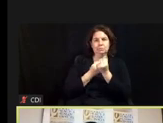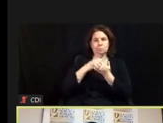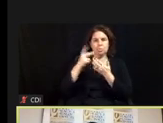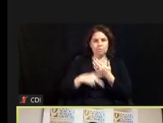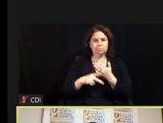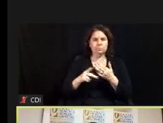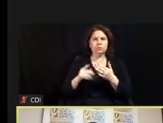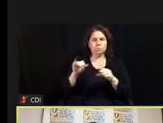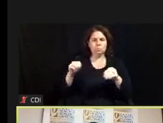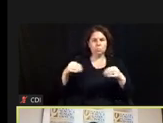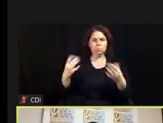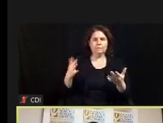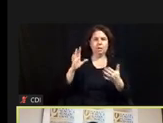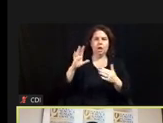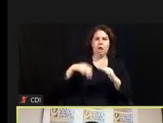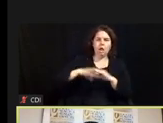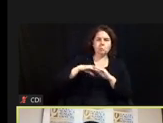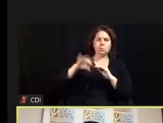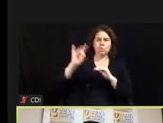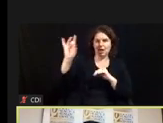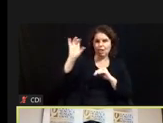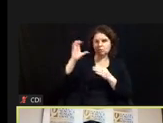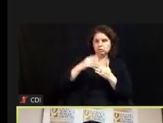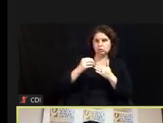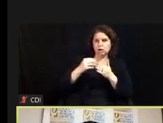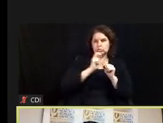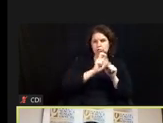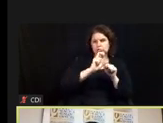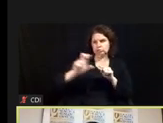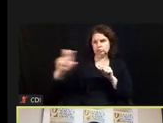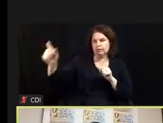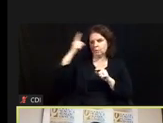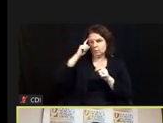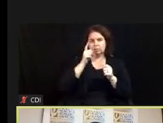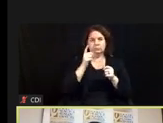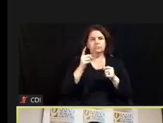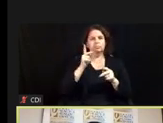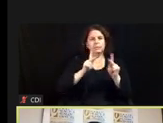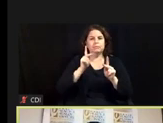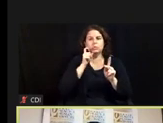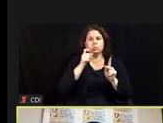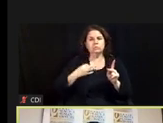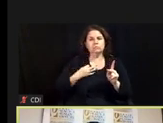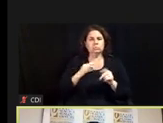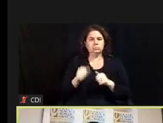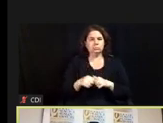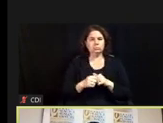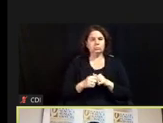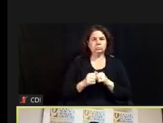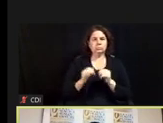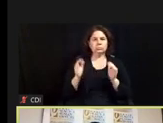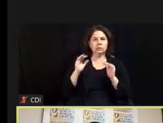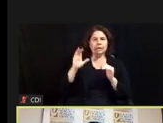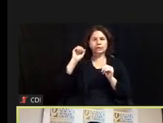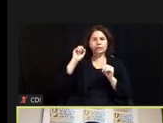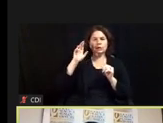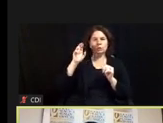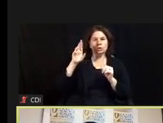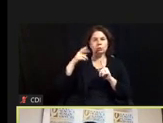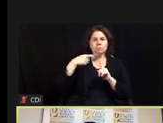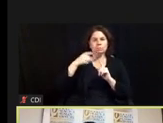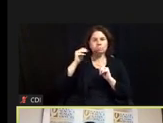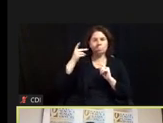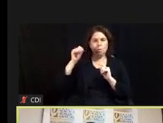residents during COVID. And our Career Point Marin Center Resource Center is open now to